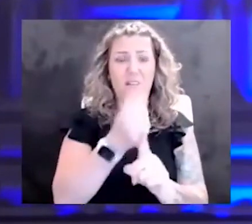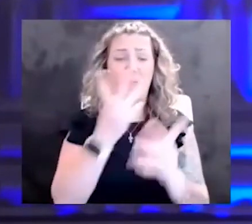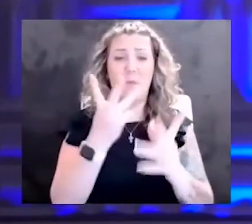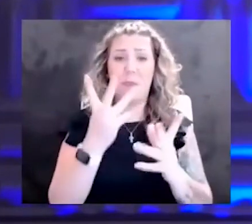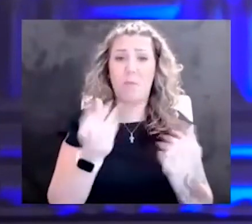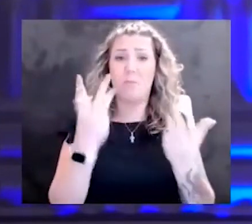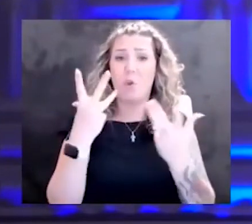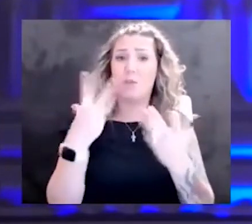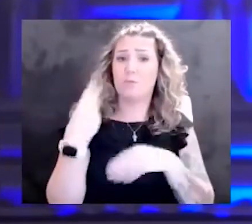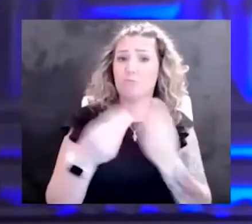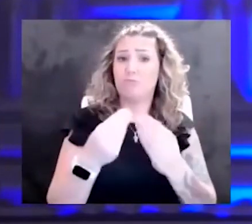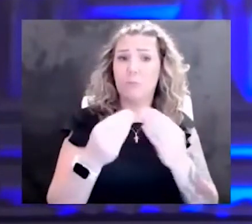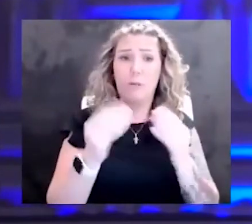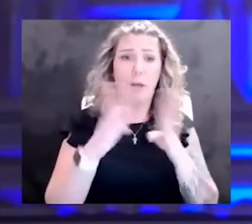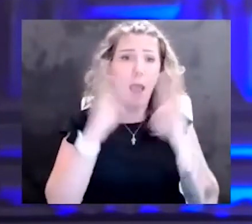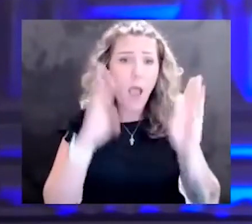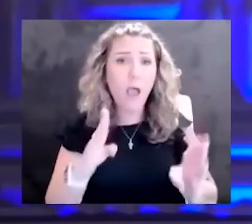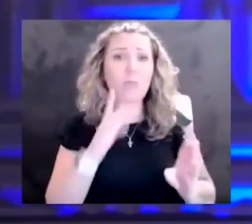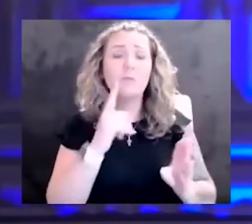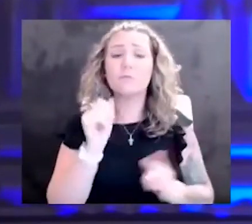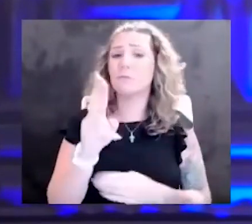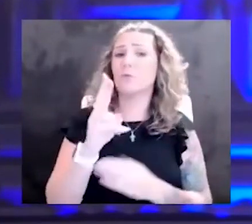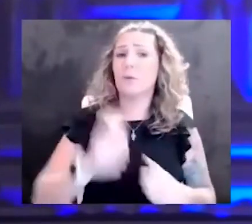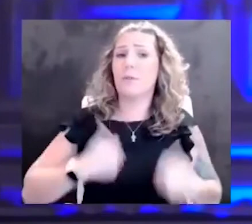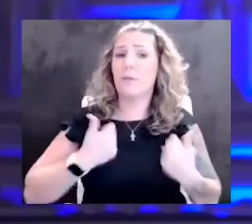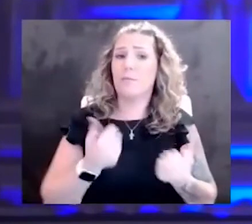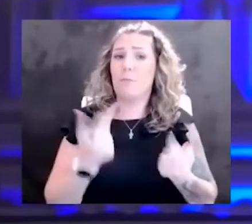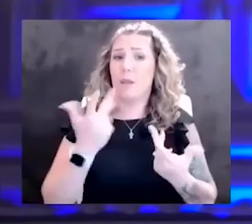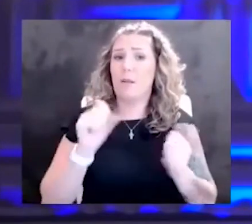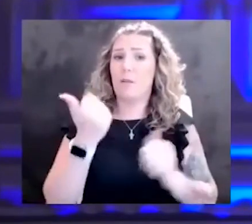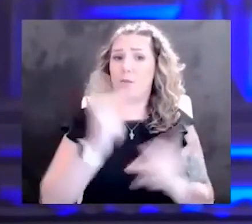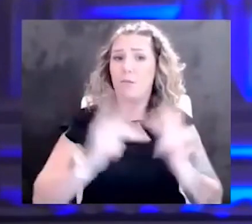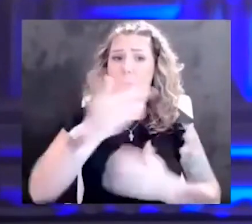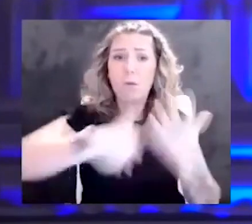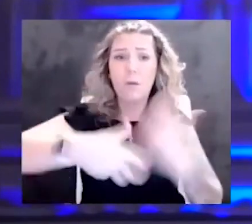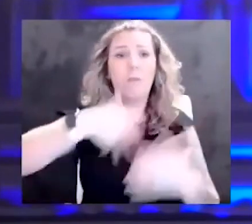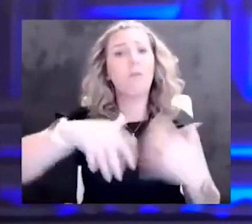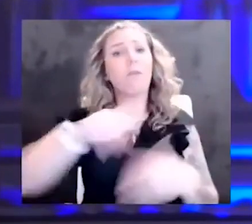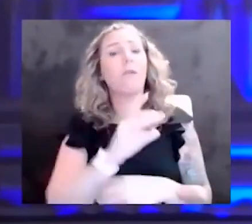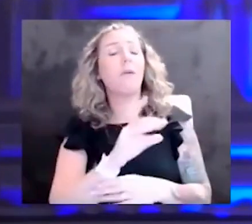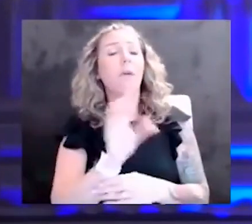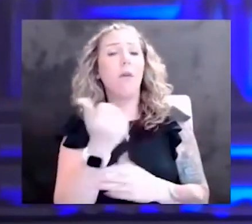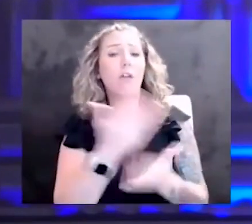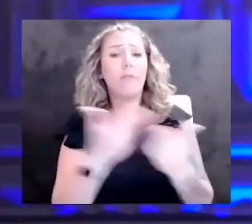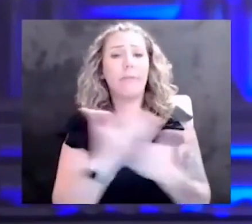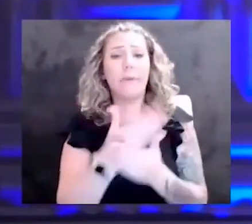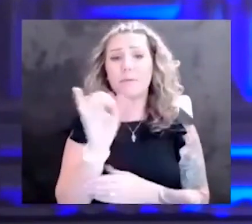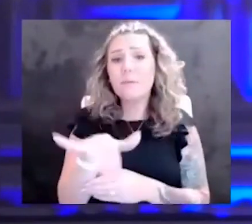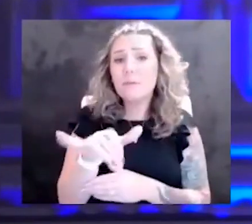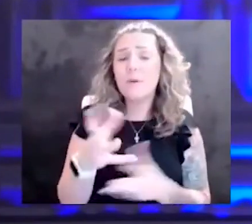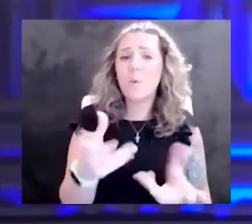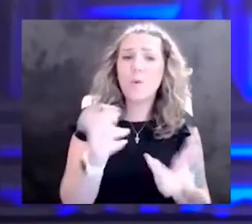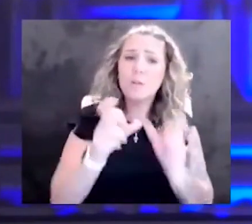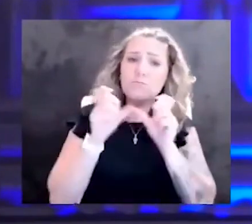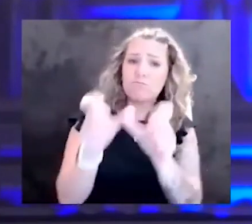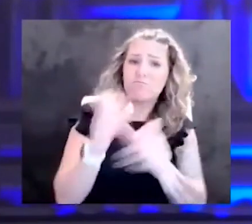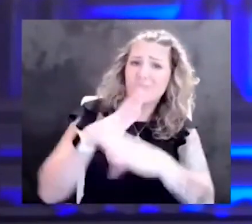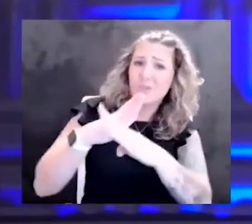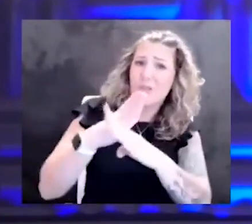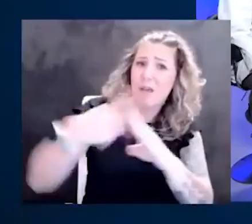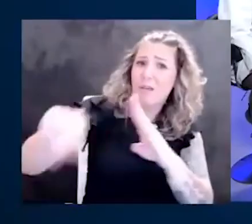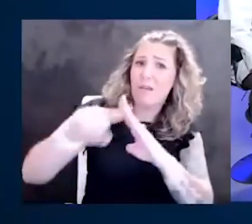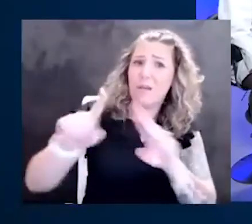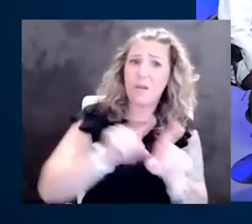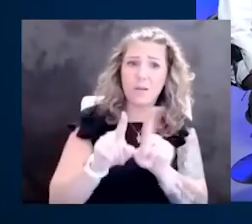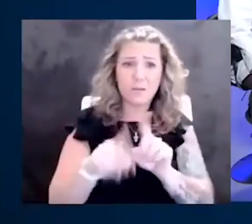what that may be, living with a lot of other people, doing things like that. And so we want to continue to protect them as well.